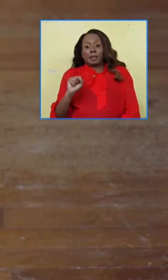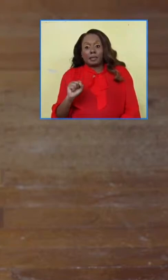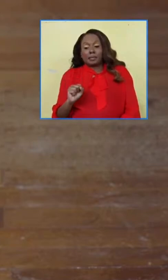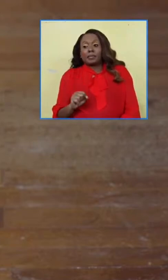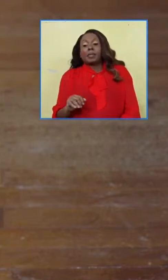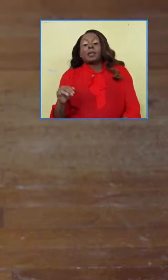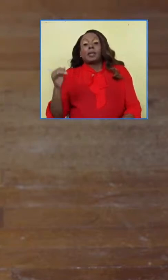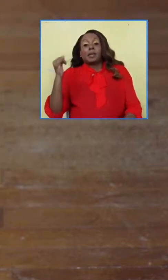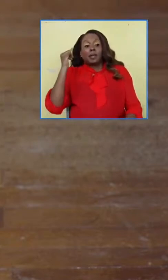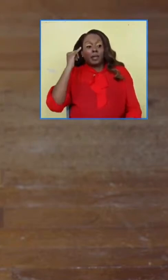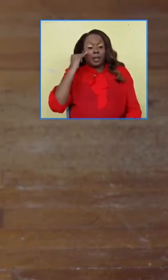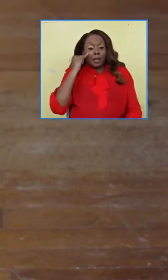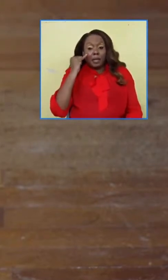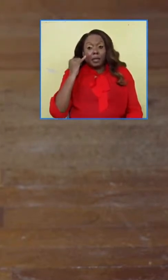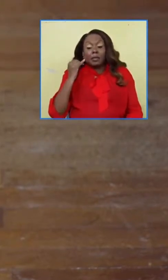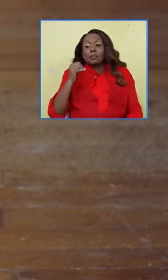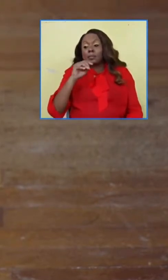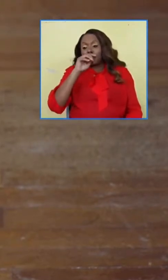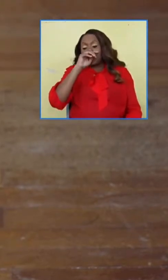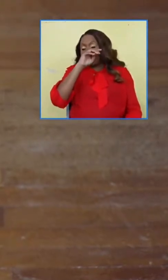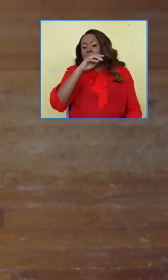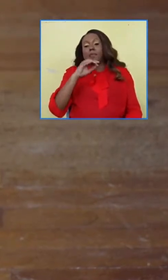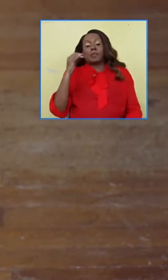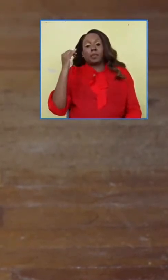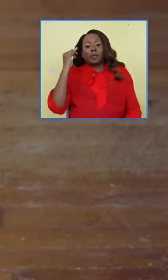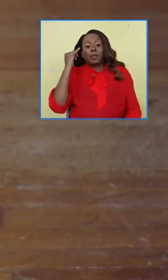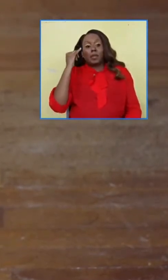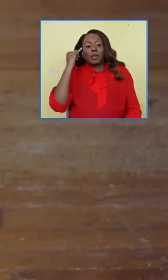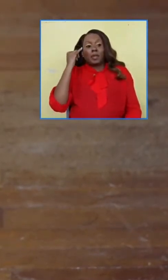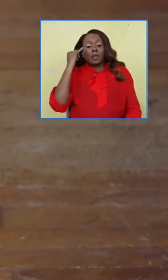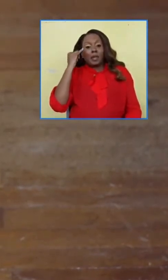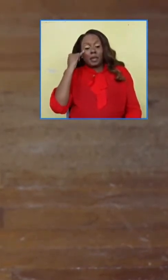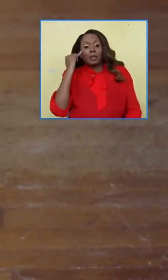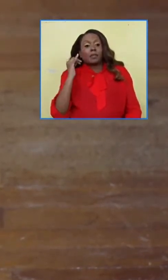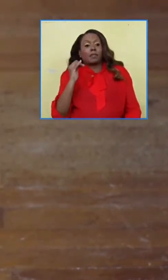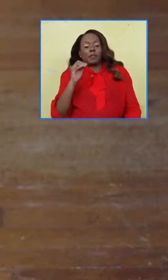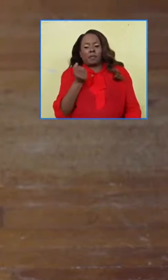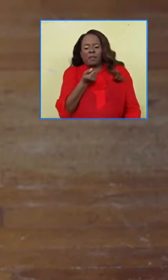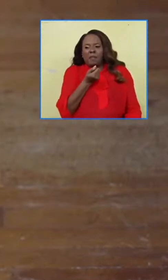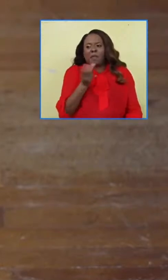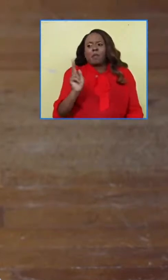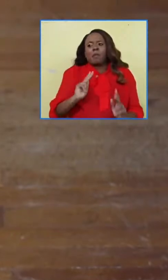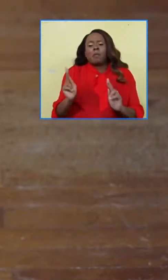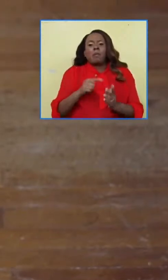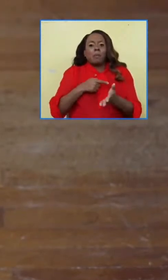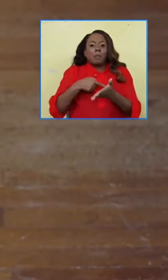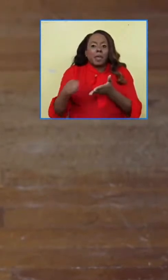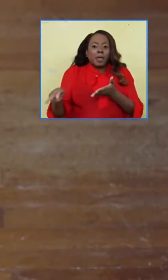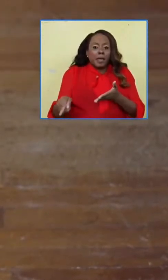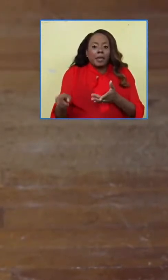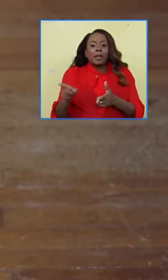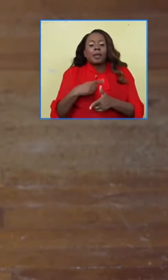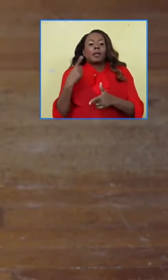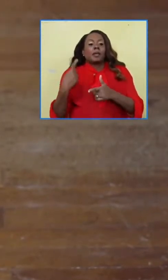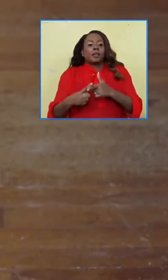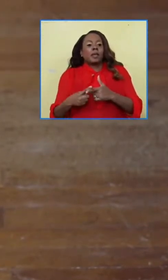you have taken out for every one putting in, the bigger burden we have on those who are putting in.